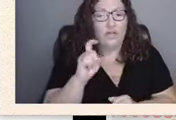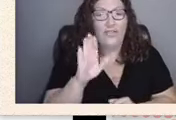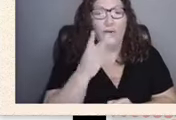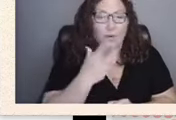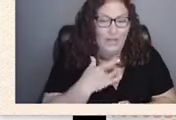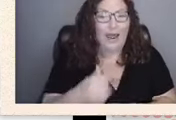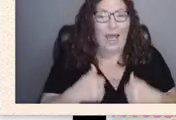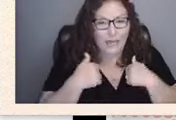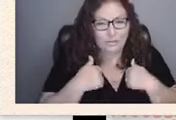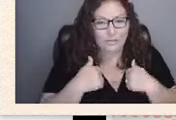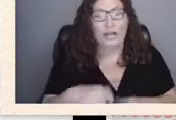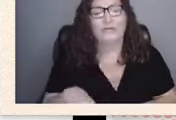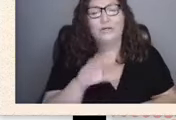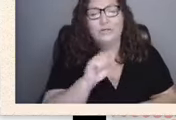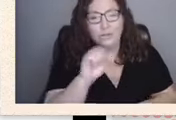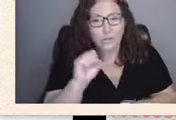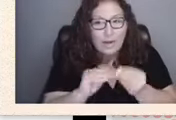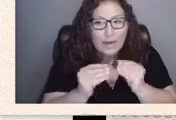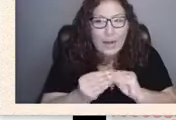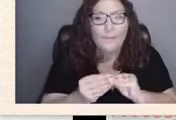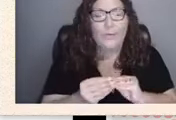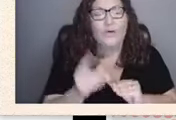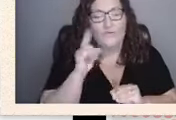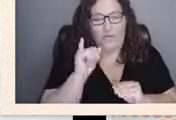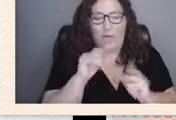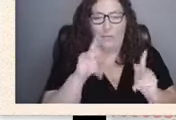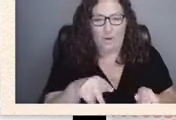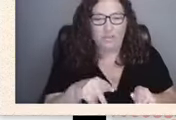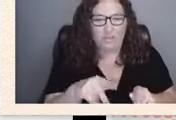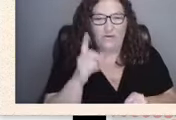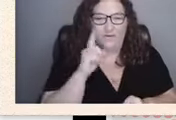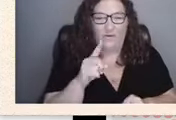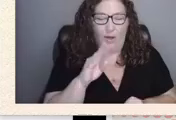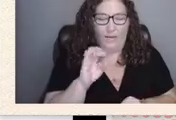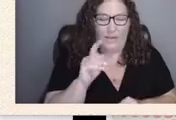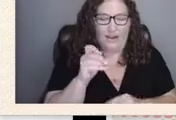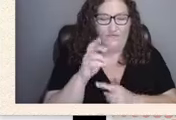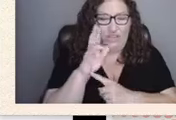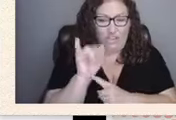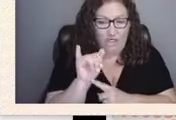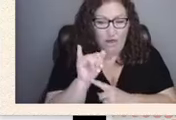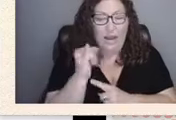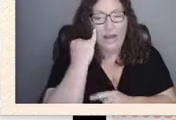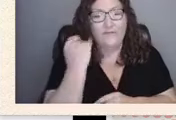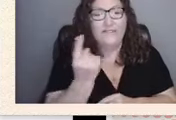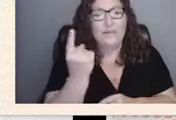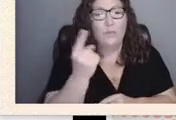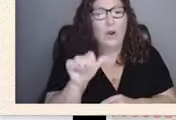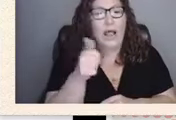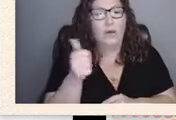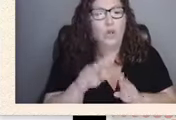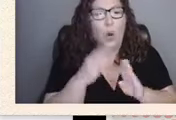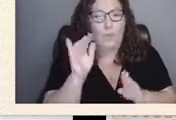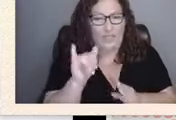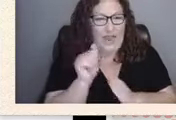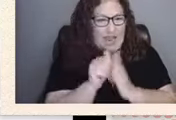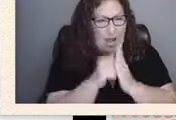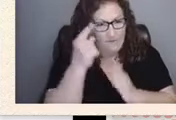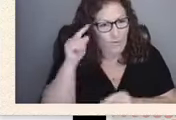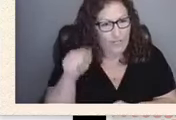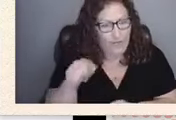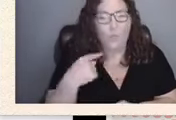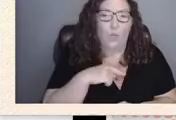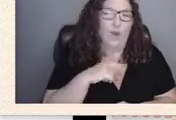number for the individual, for the beneficiary. If somebody else is opening up the account on their behalf, we're going to need